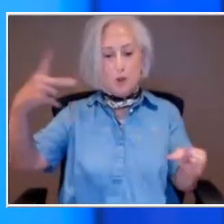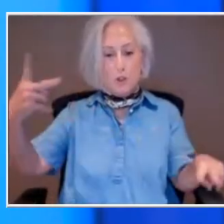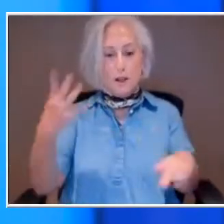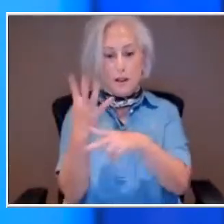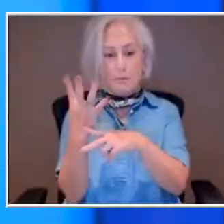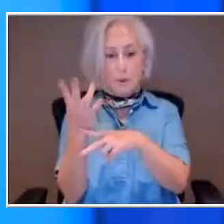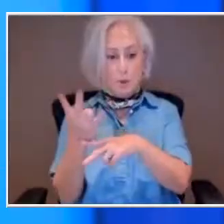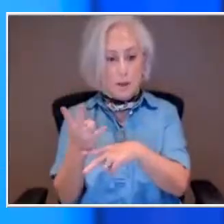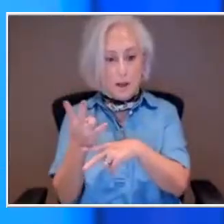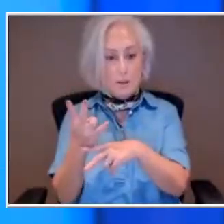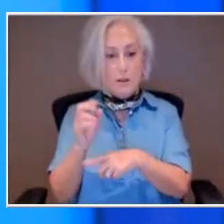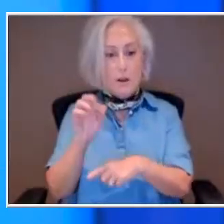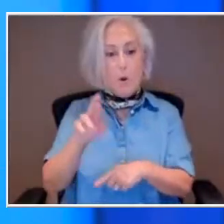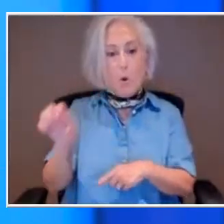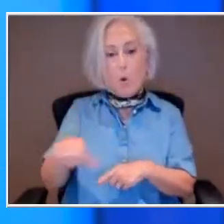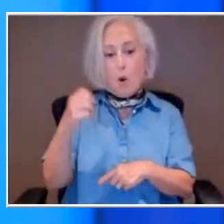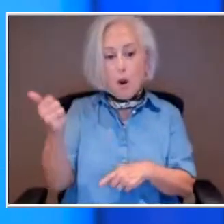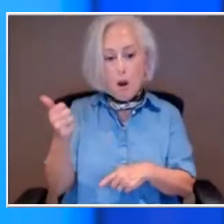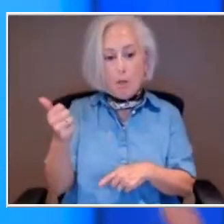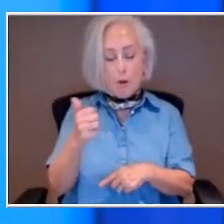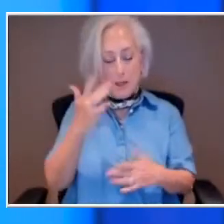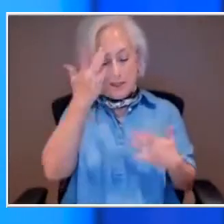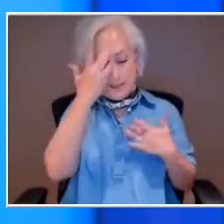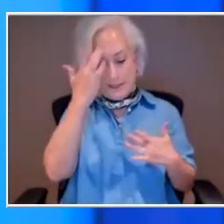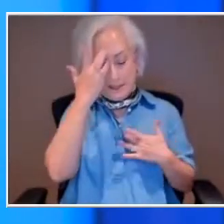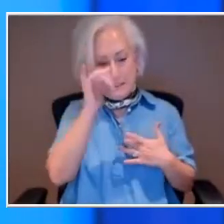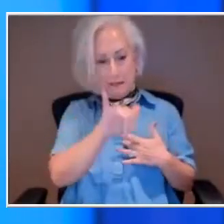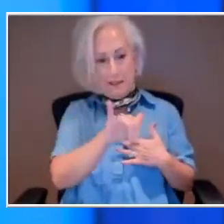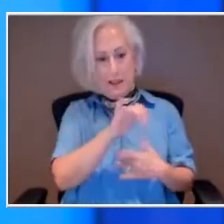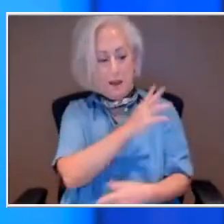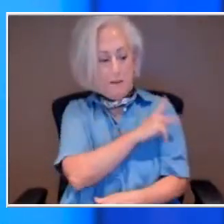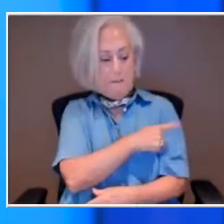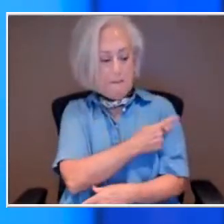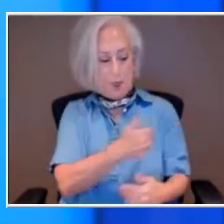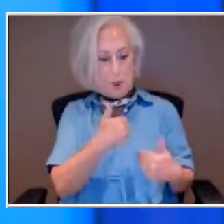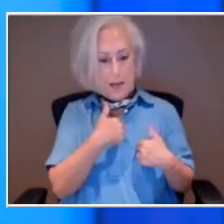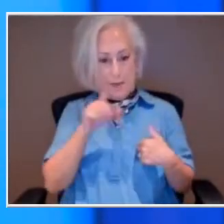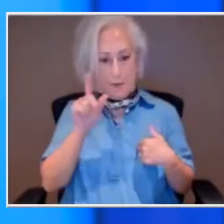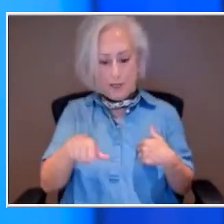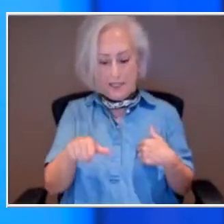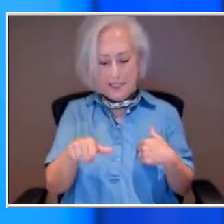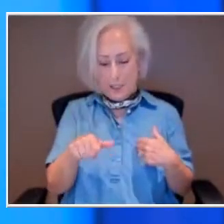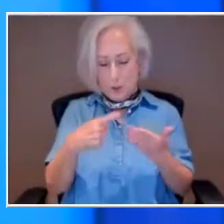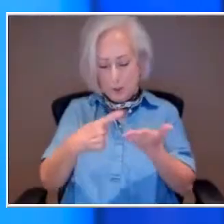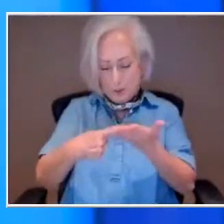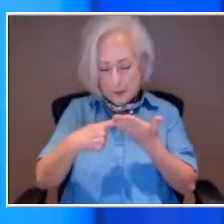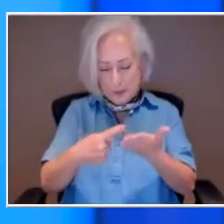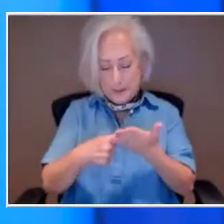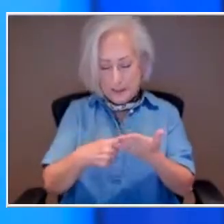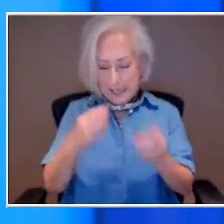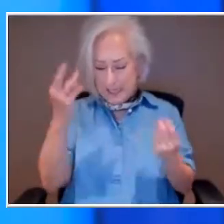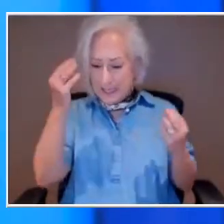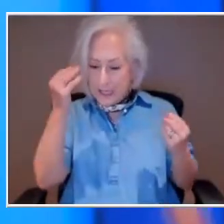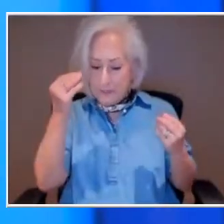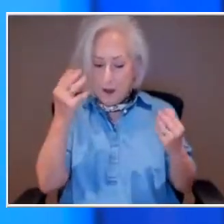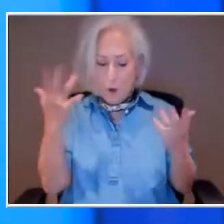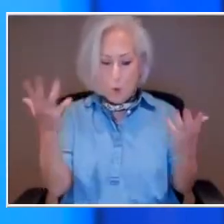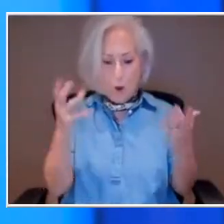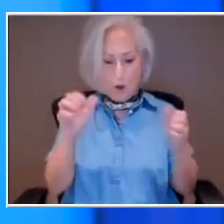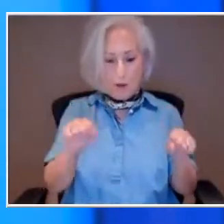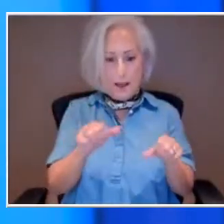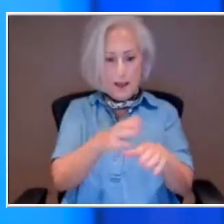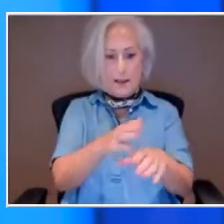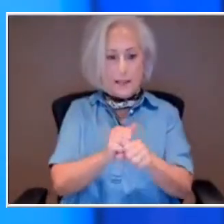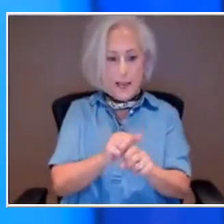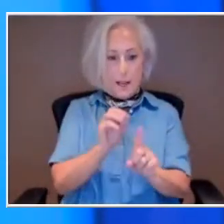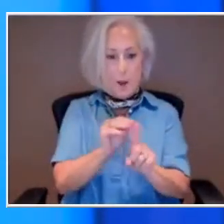patient other comorbidities that might be taken into consideration on their ability to be able to get radiation or conversely